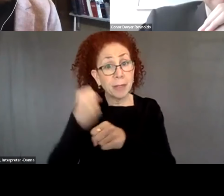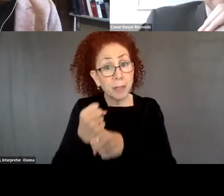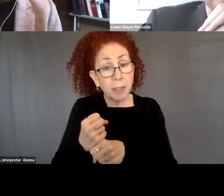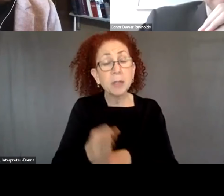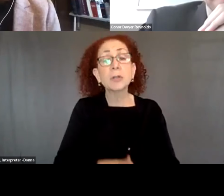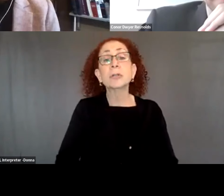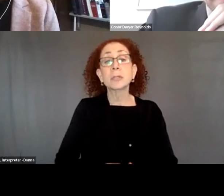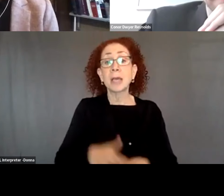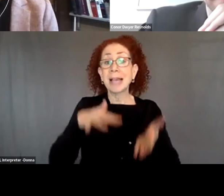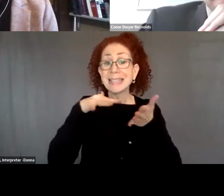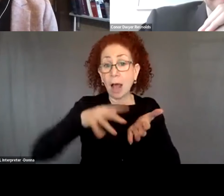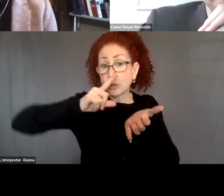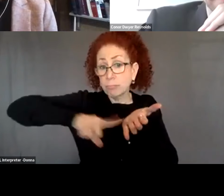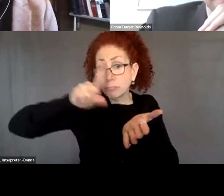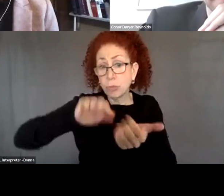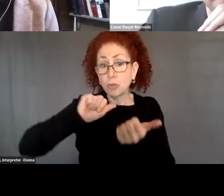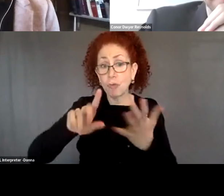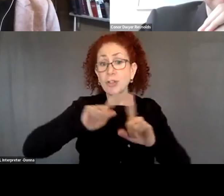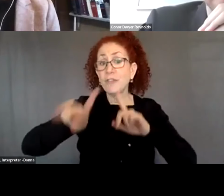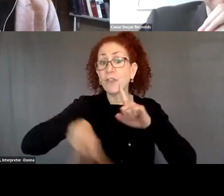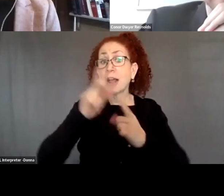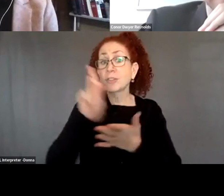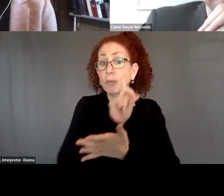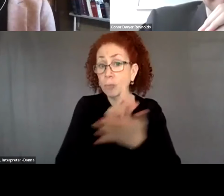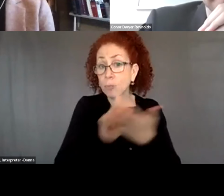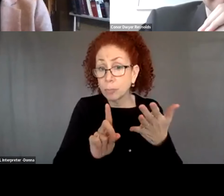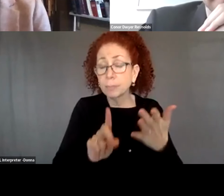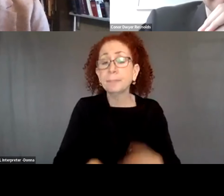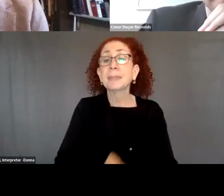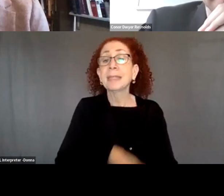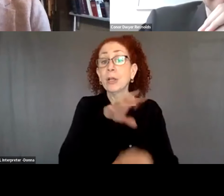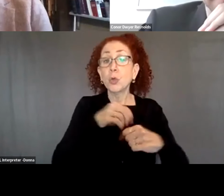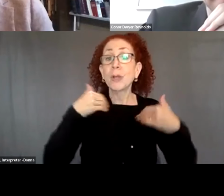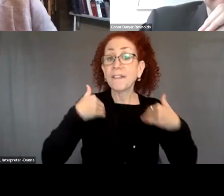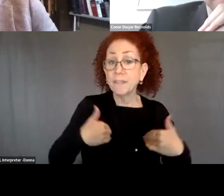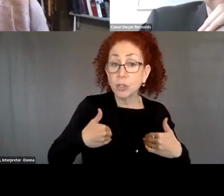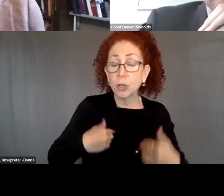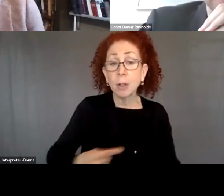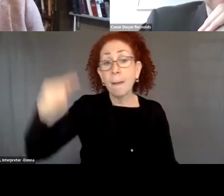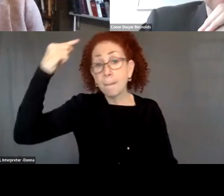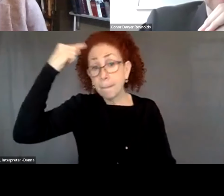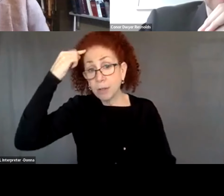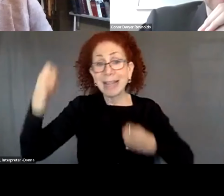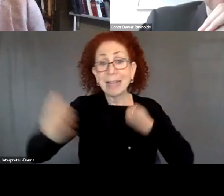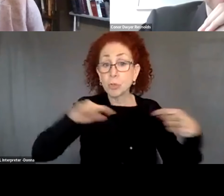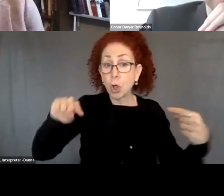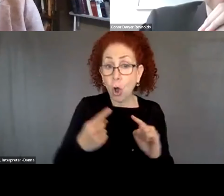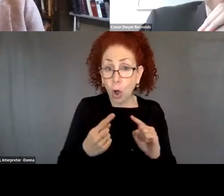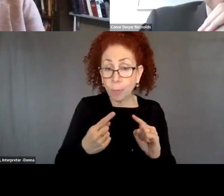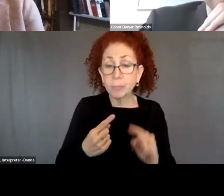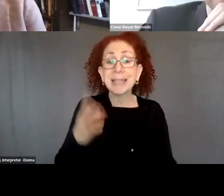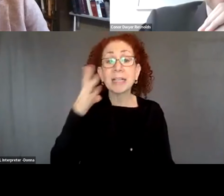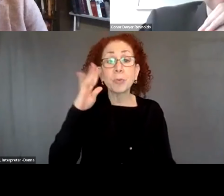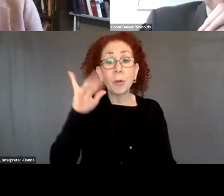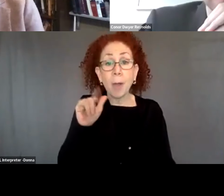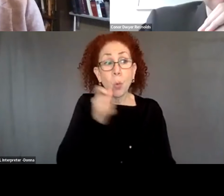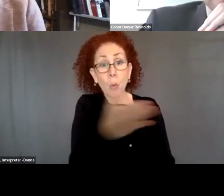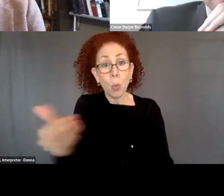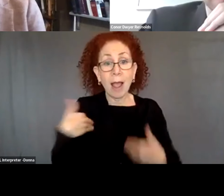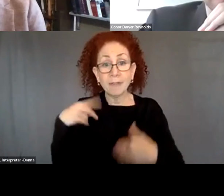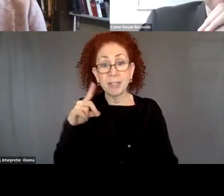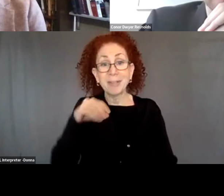in scholarship addressing the various forms of discrimination, including physical, mental, and emotional harms experienced by disabled people